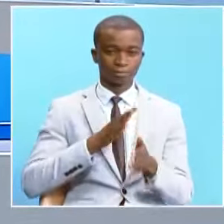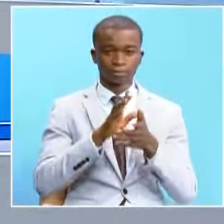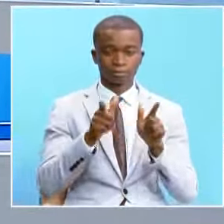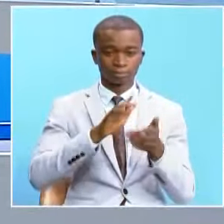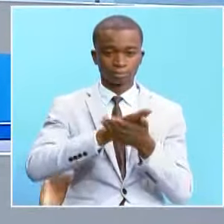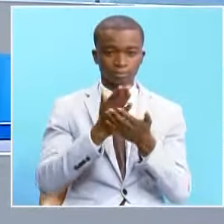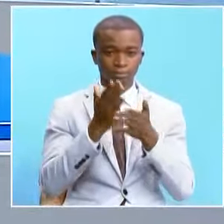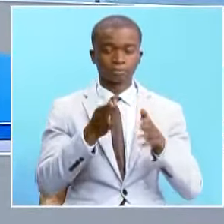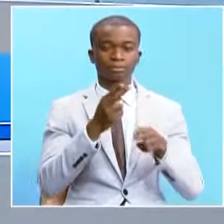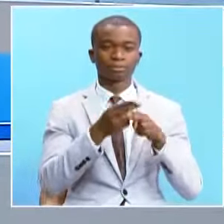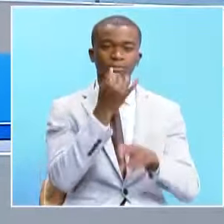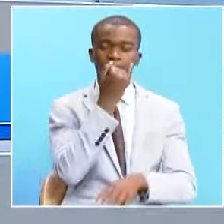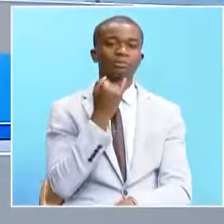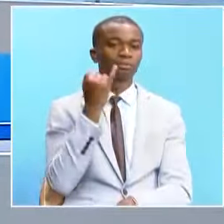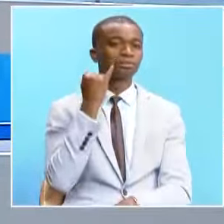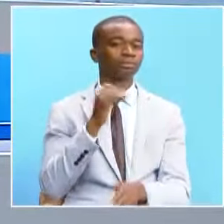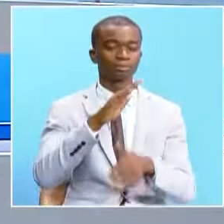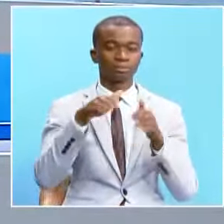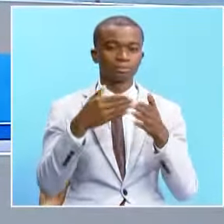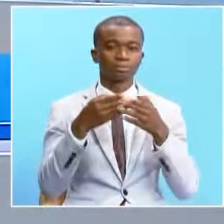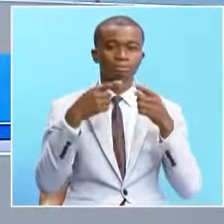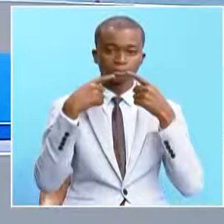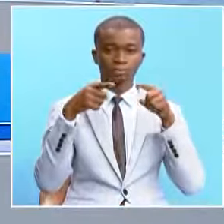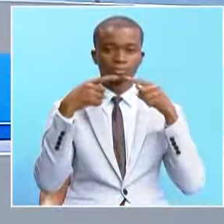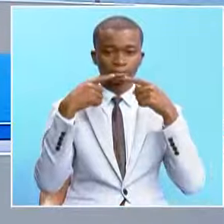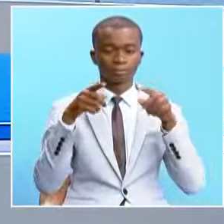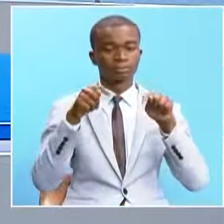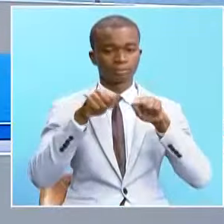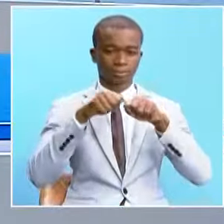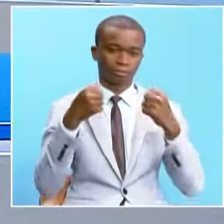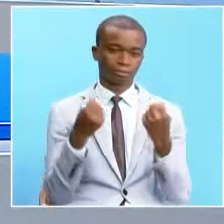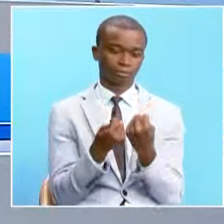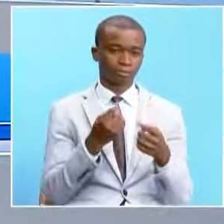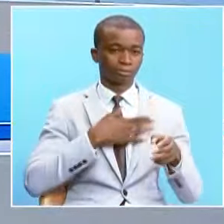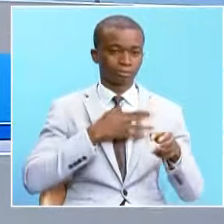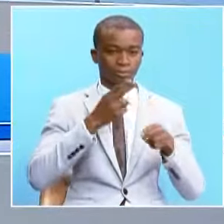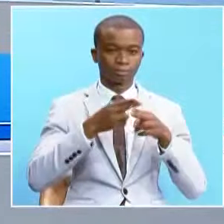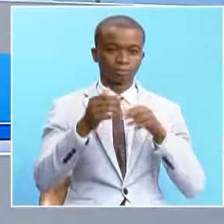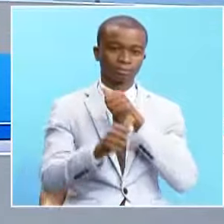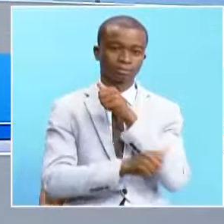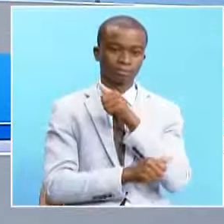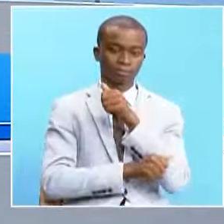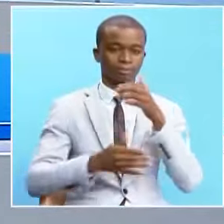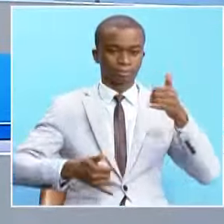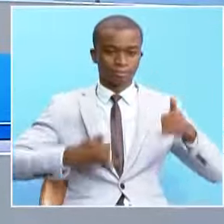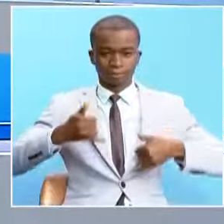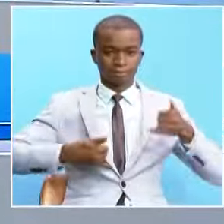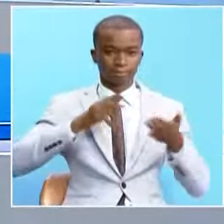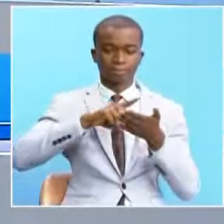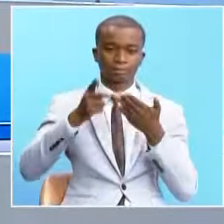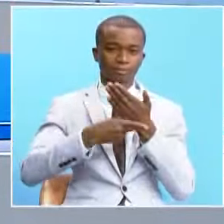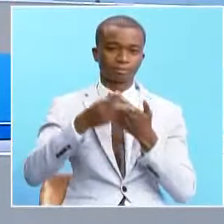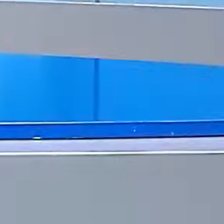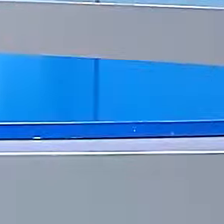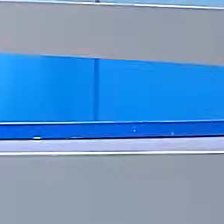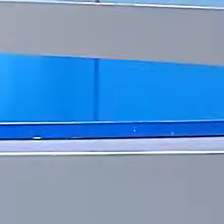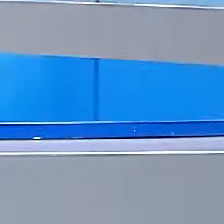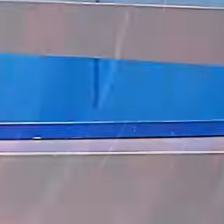Joas Shikombwe, and the entire news and production crew, my name is Amos Zulu. Enjoy the rest of the programming. Bye for now.